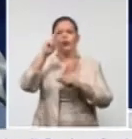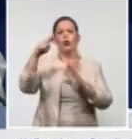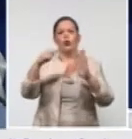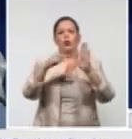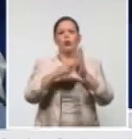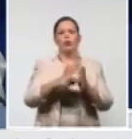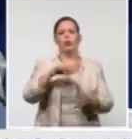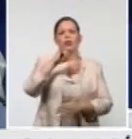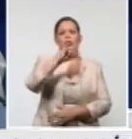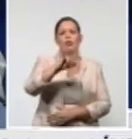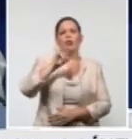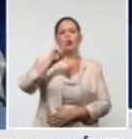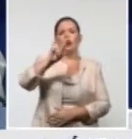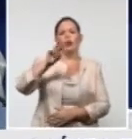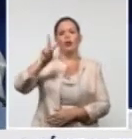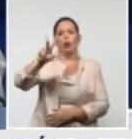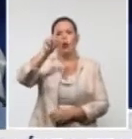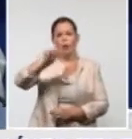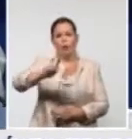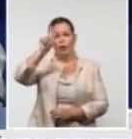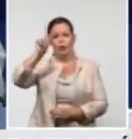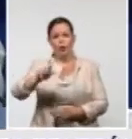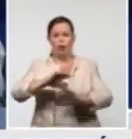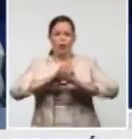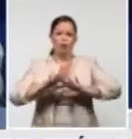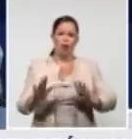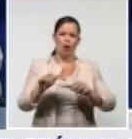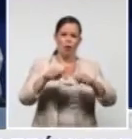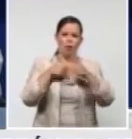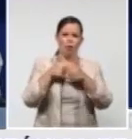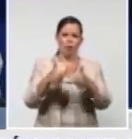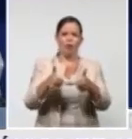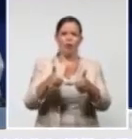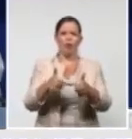patients were previously evacuated at the start of the pandemic.